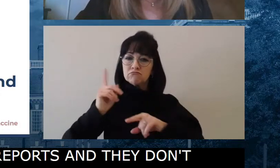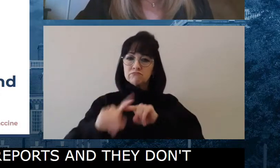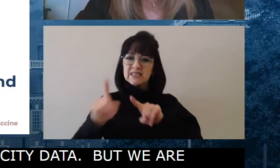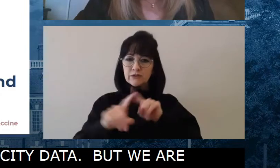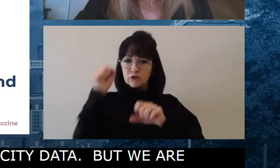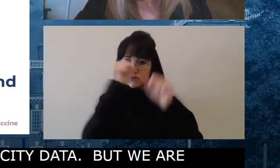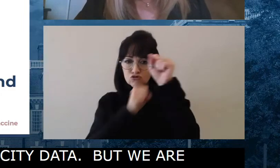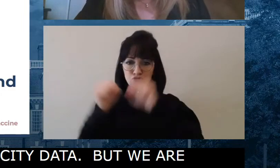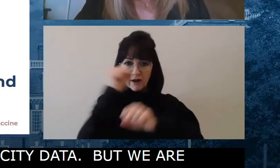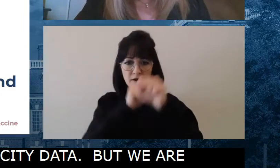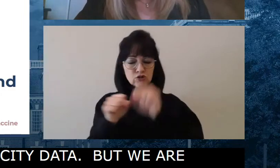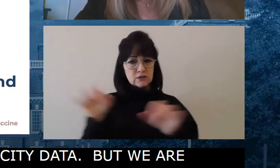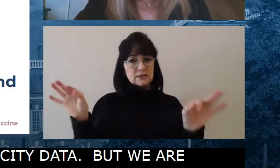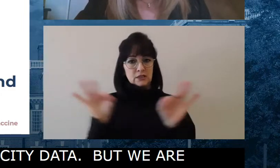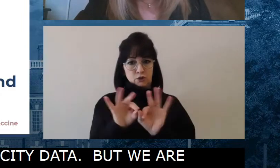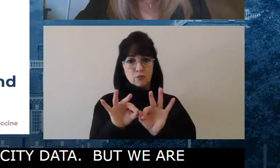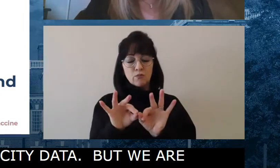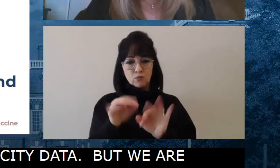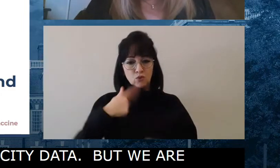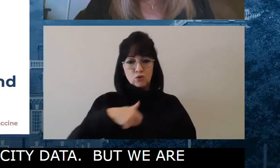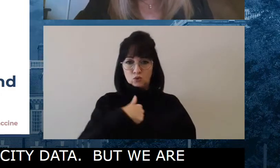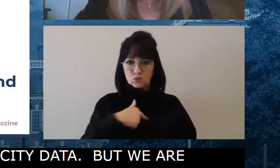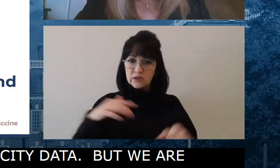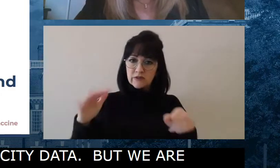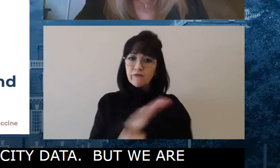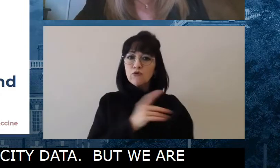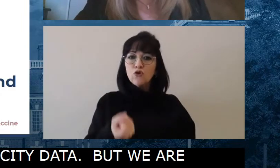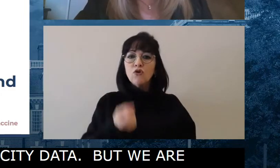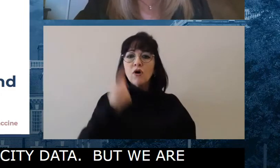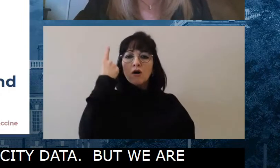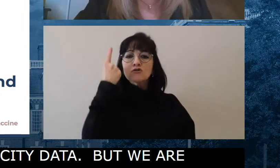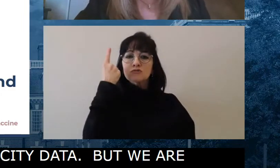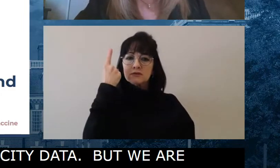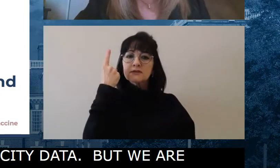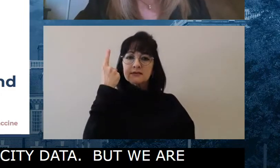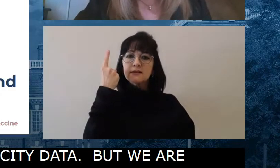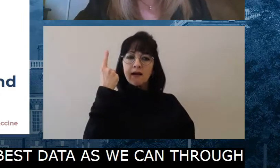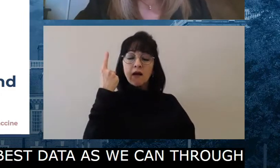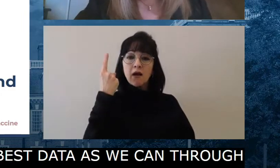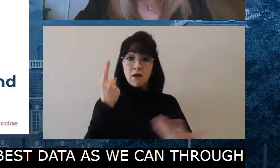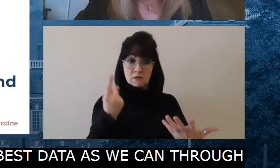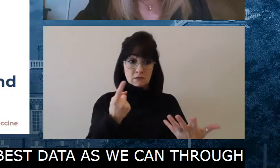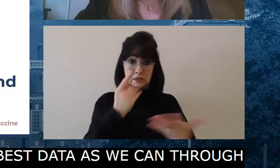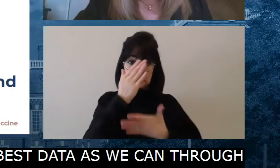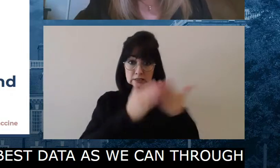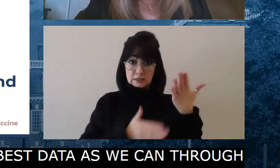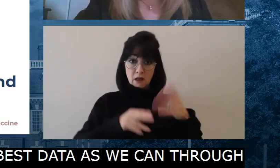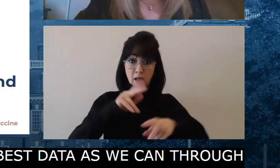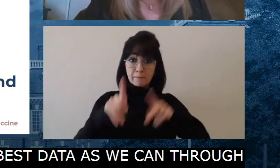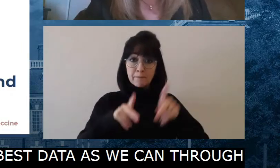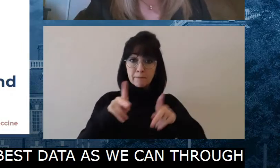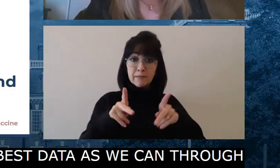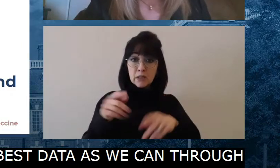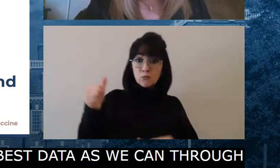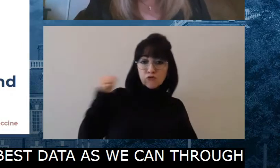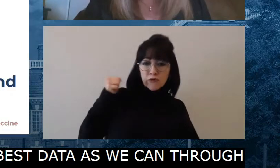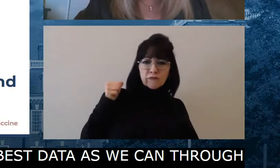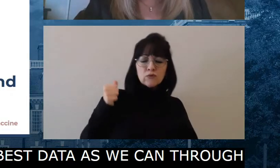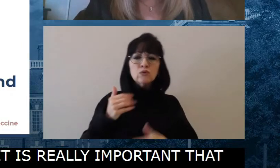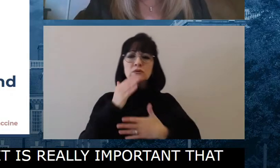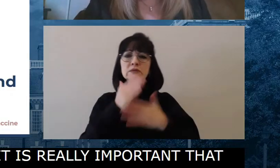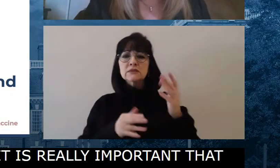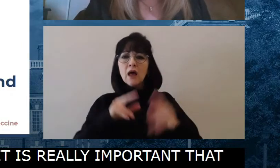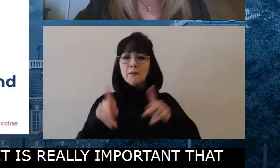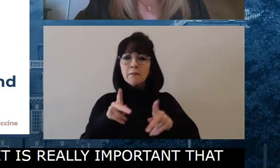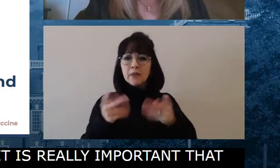very important that we have a full understanding of what our vaccine initiative looks like in our state to make sure we're reaching